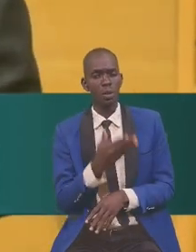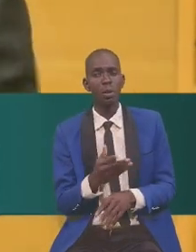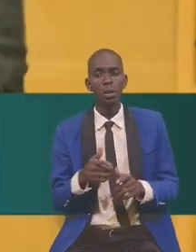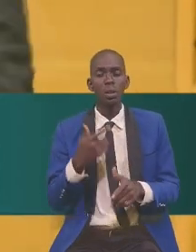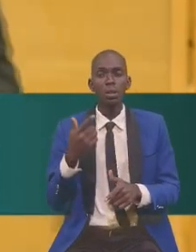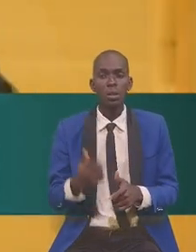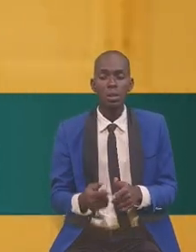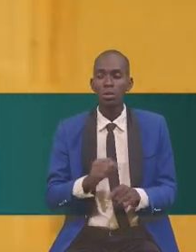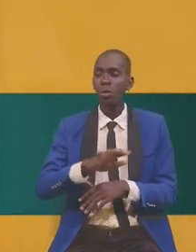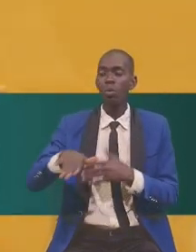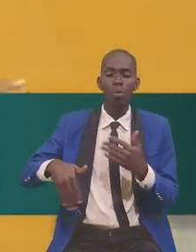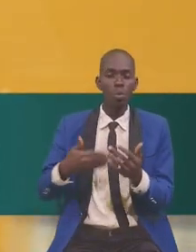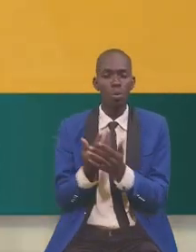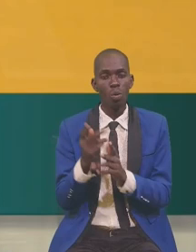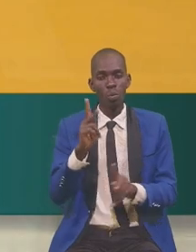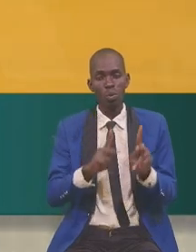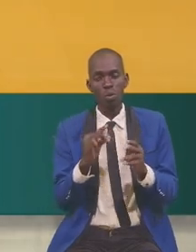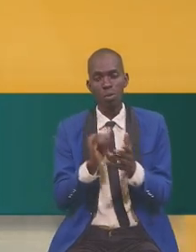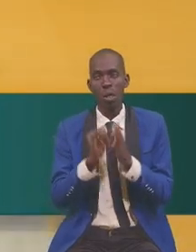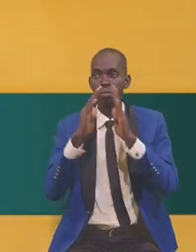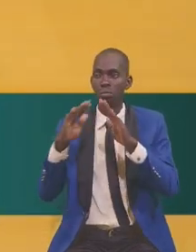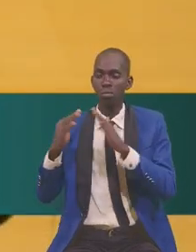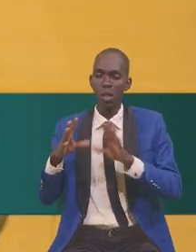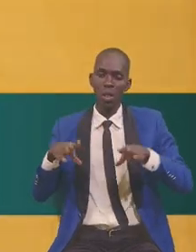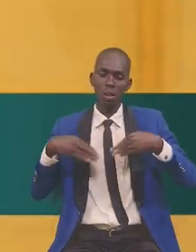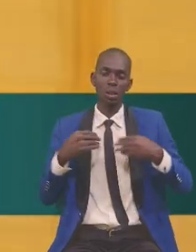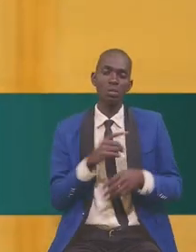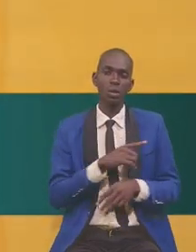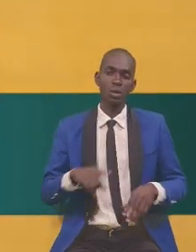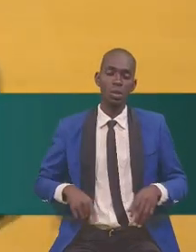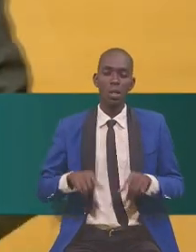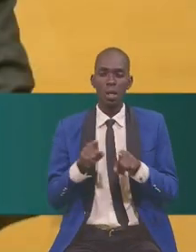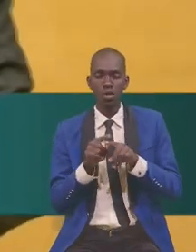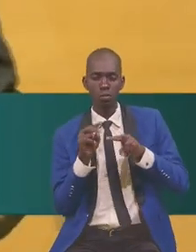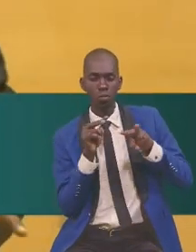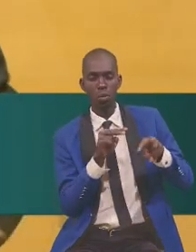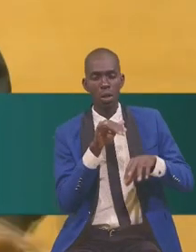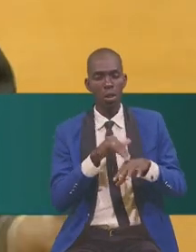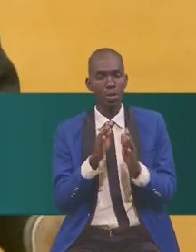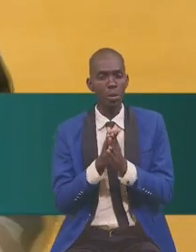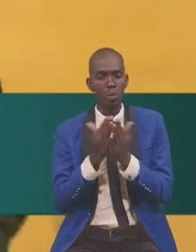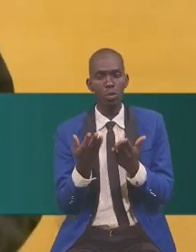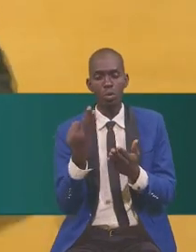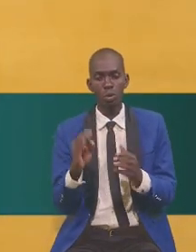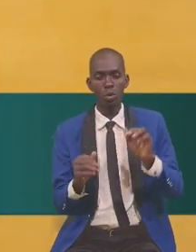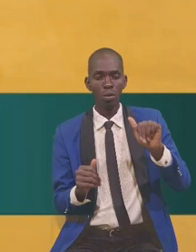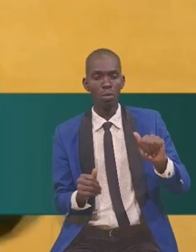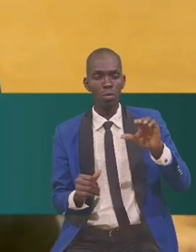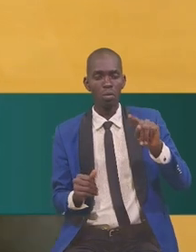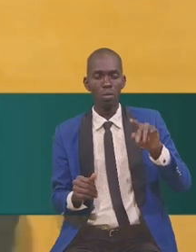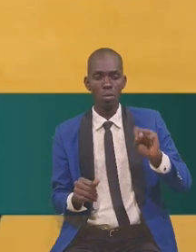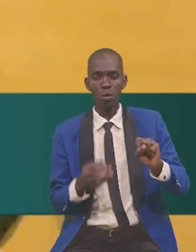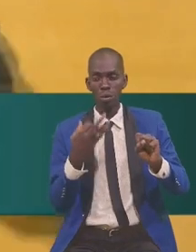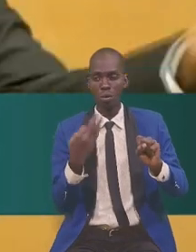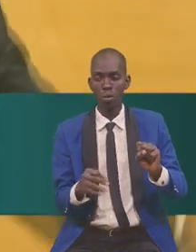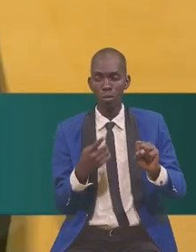they came to the Lord. What I'm saying is, as you look at the Acts of the Apostles, it's not just ordinary evangelism. Yes,